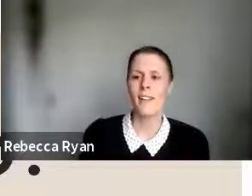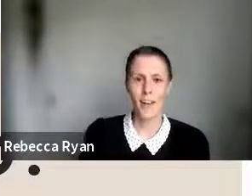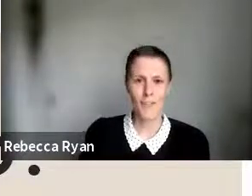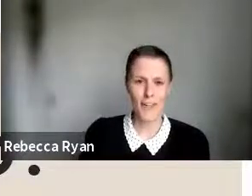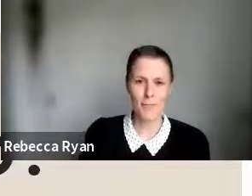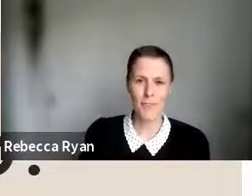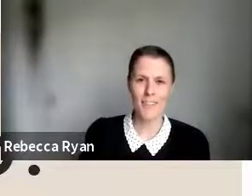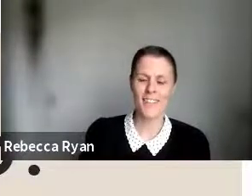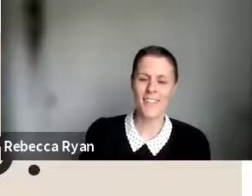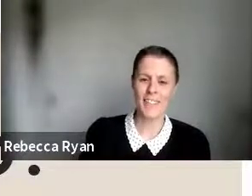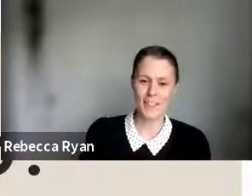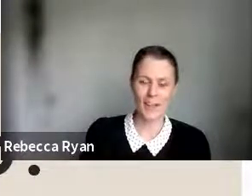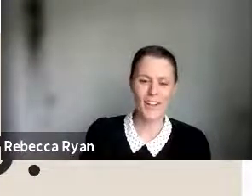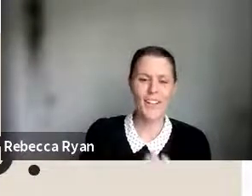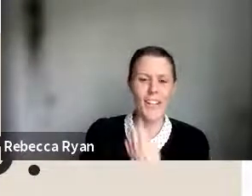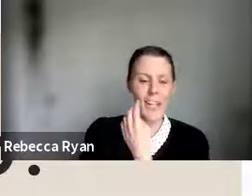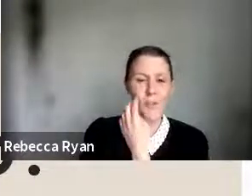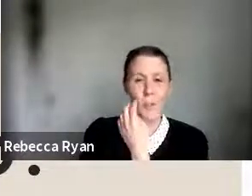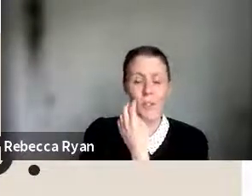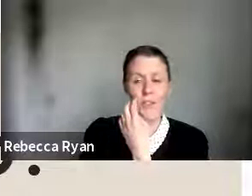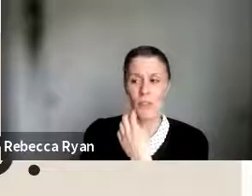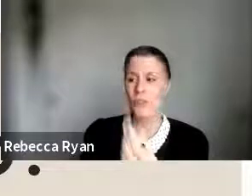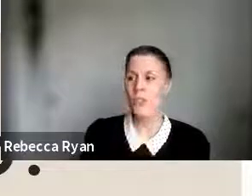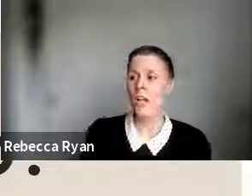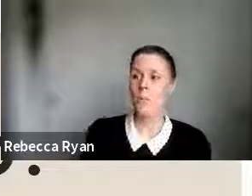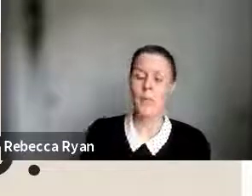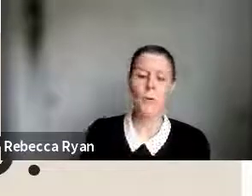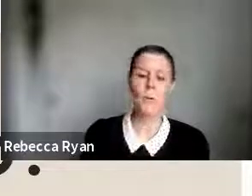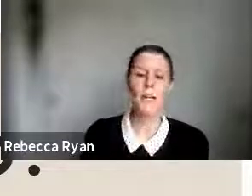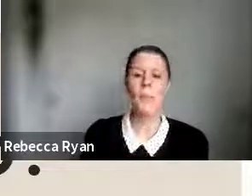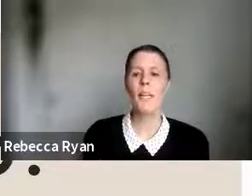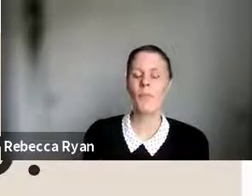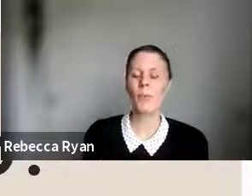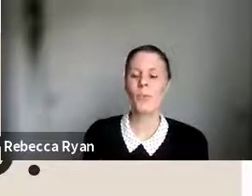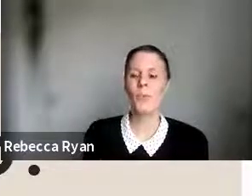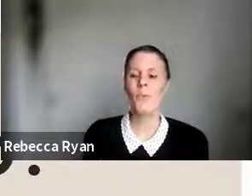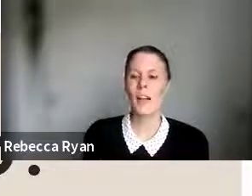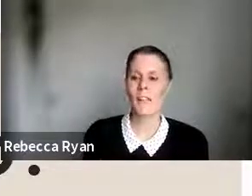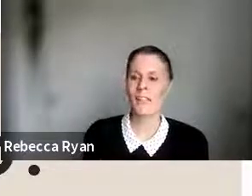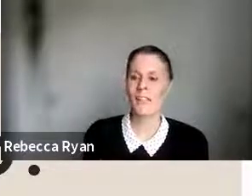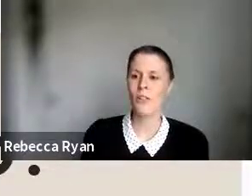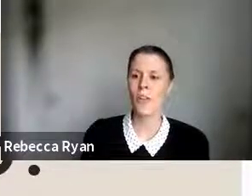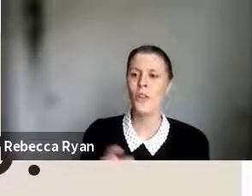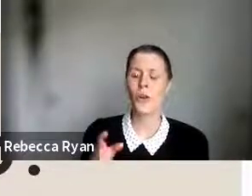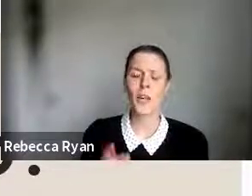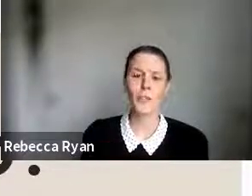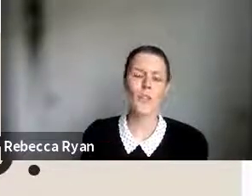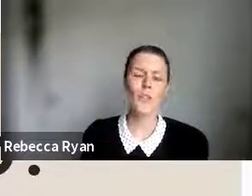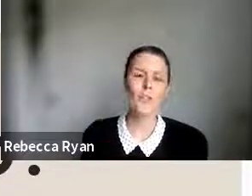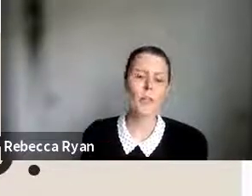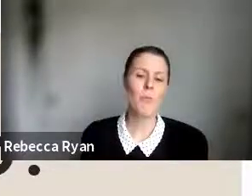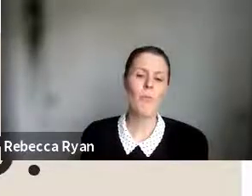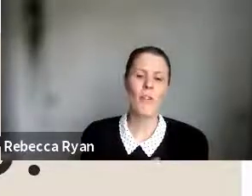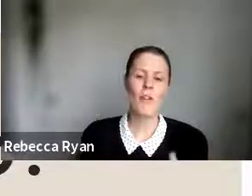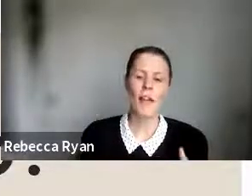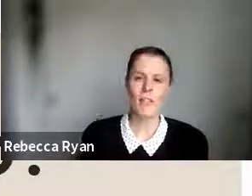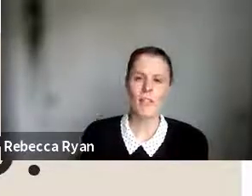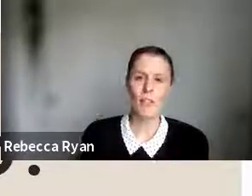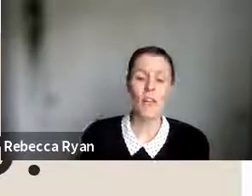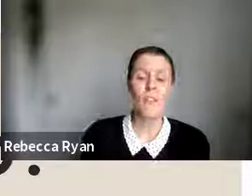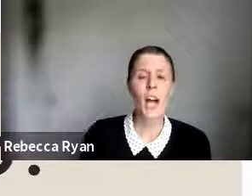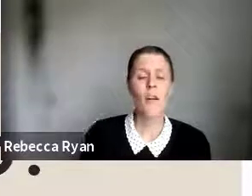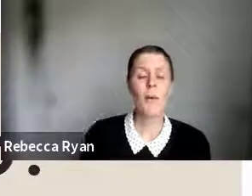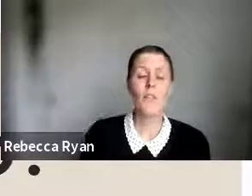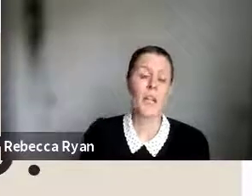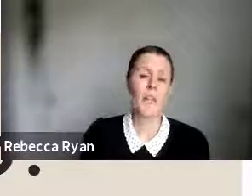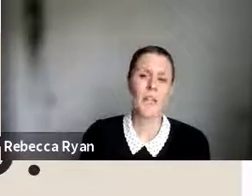FDA, not Facebook, etc. Influence, especially young people, become an influencer for vaccines. Showcase friends and family who've got the